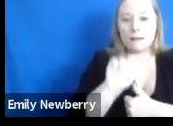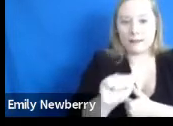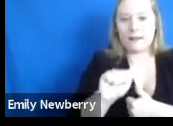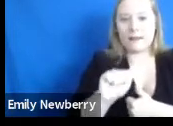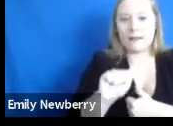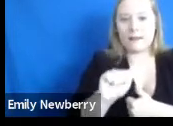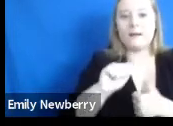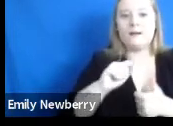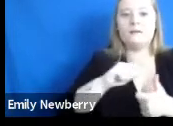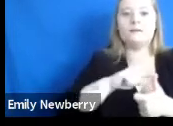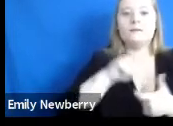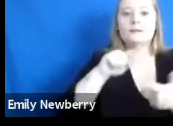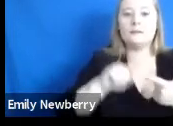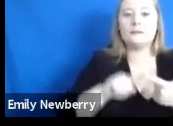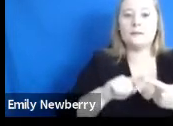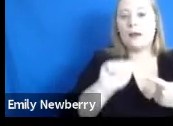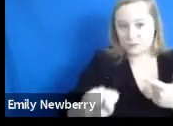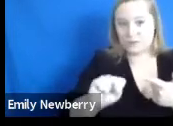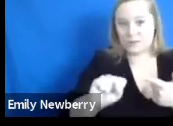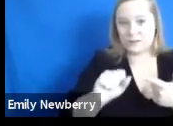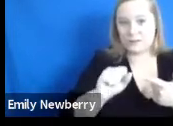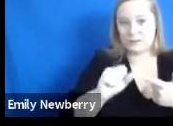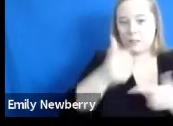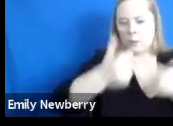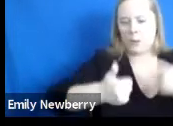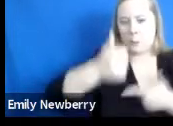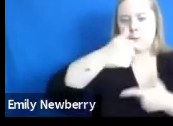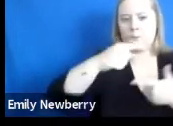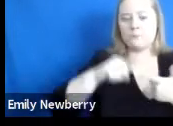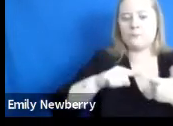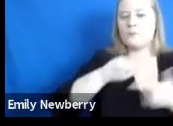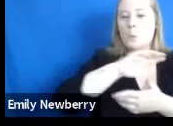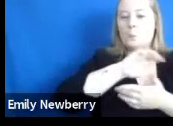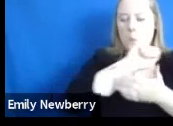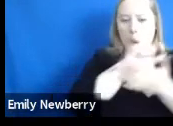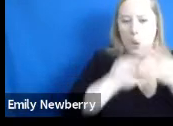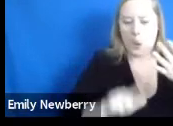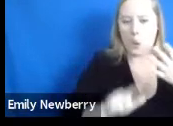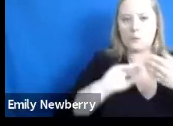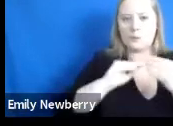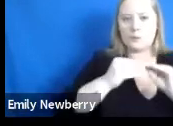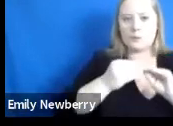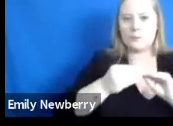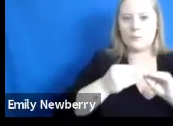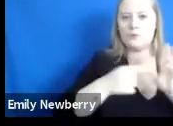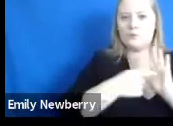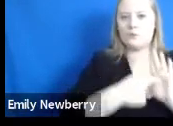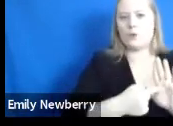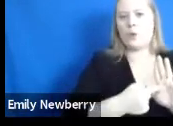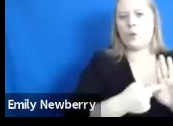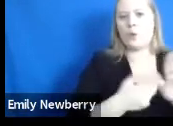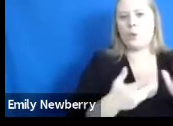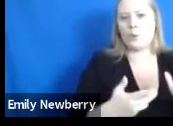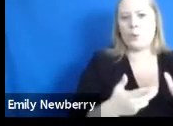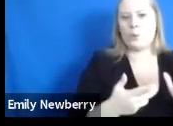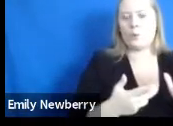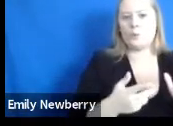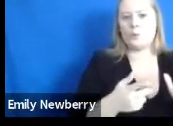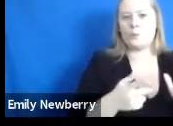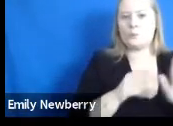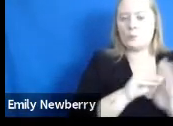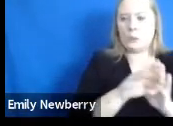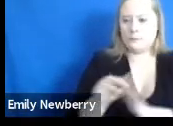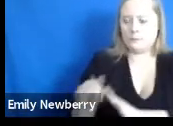giving 87% correlation. So all these numbers at least confirmed that we have the portable X-ray fluorescence that